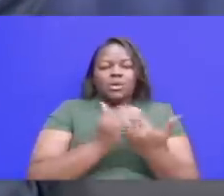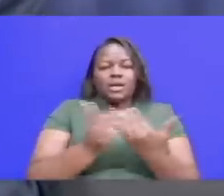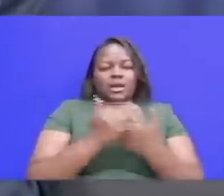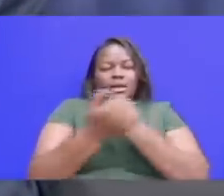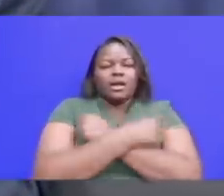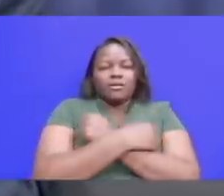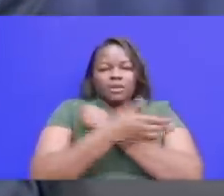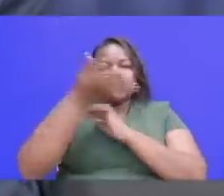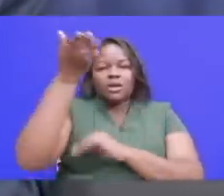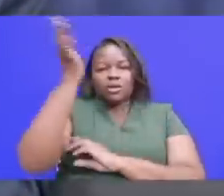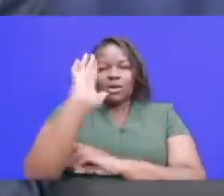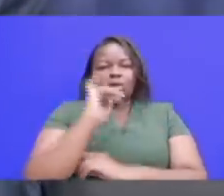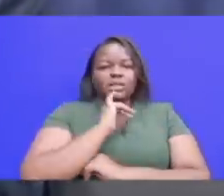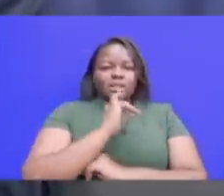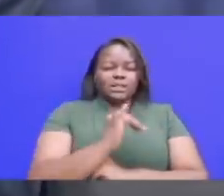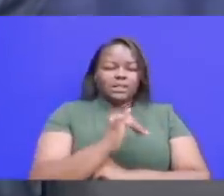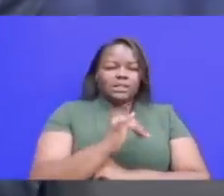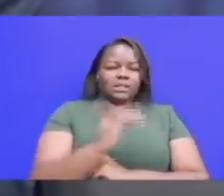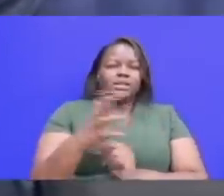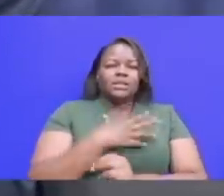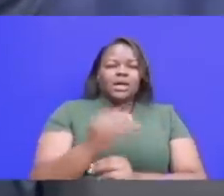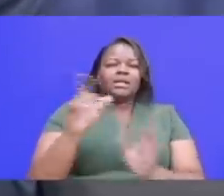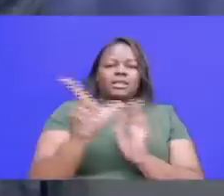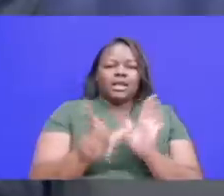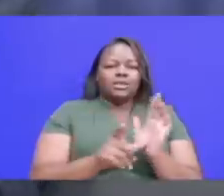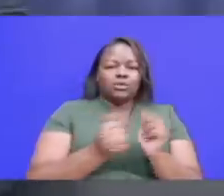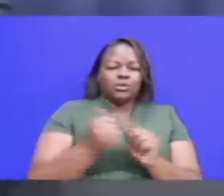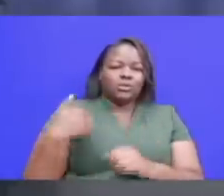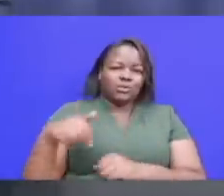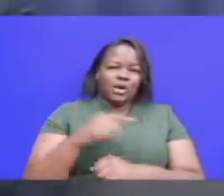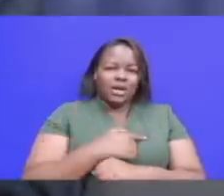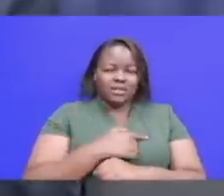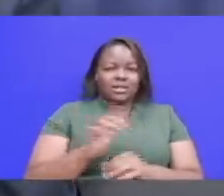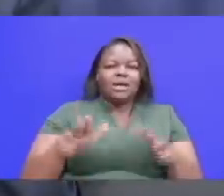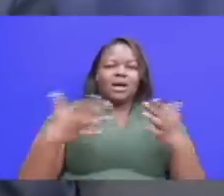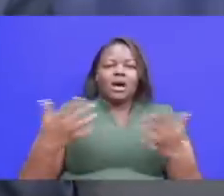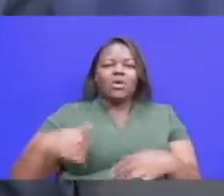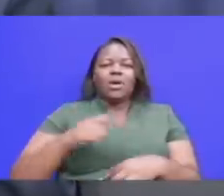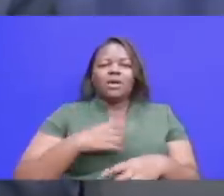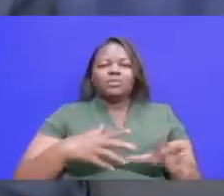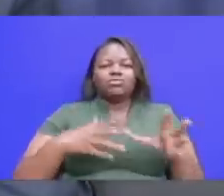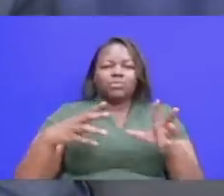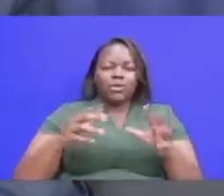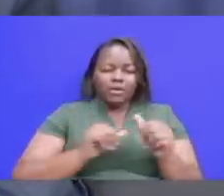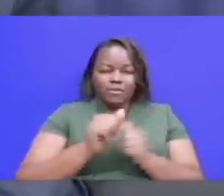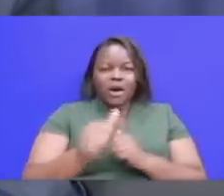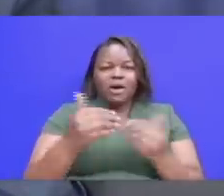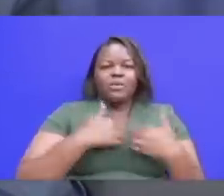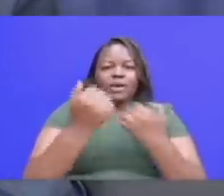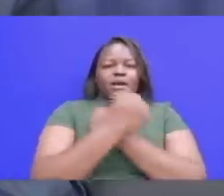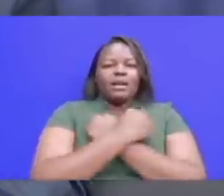loving God is. Amen. And which is a lesson to us that however far we could have gone to, we have a